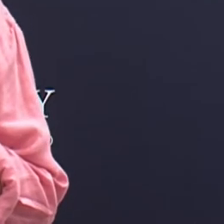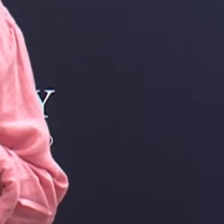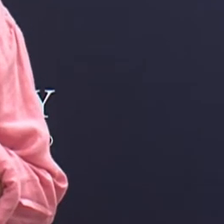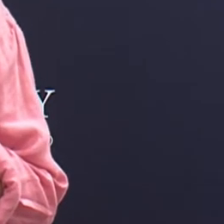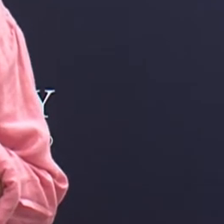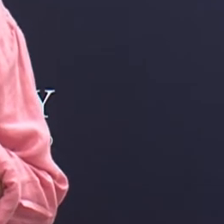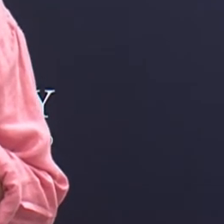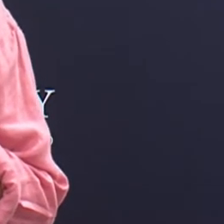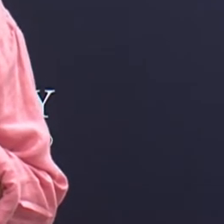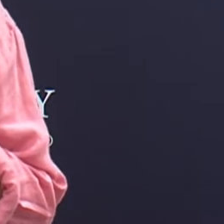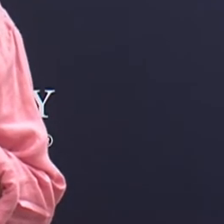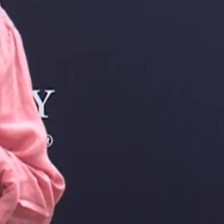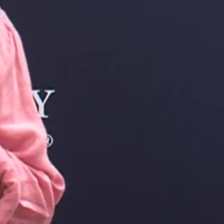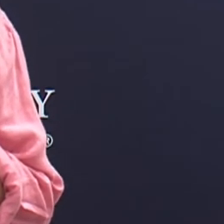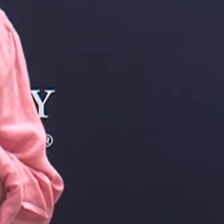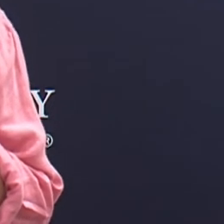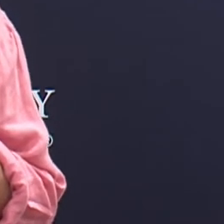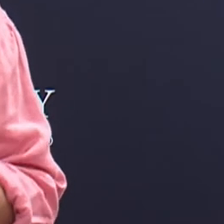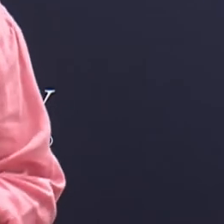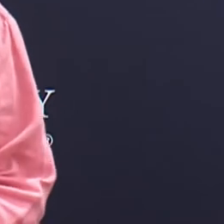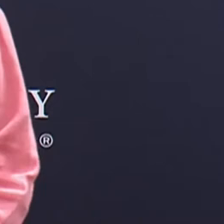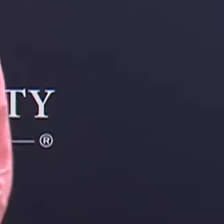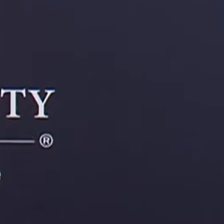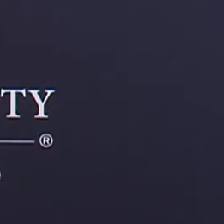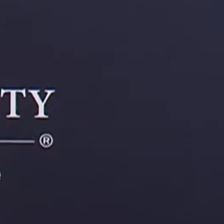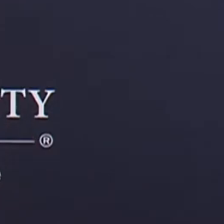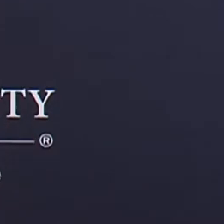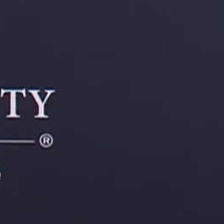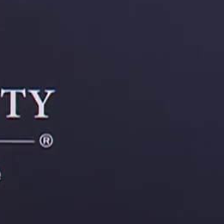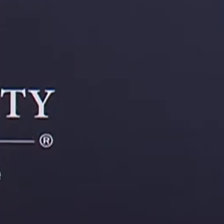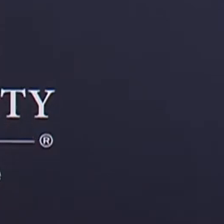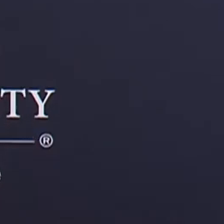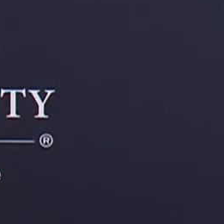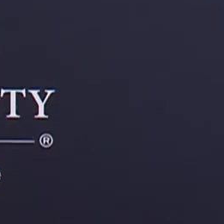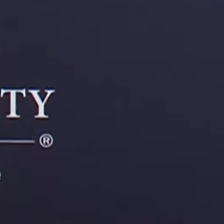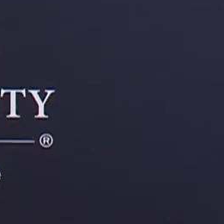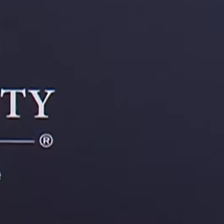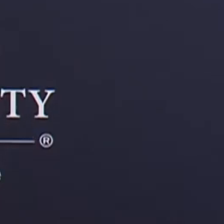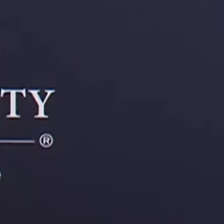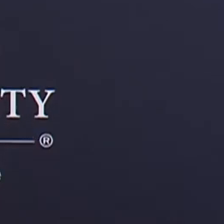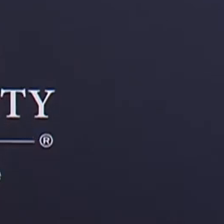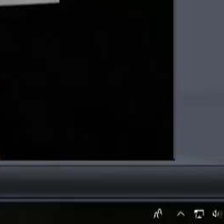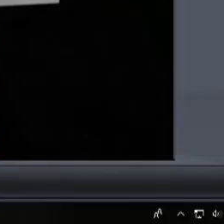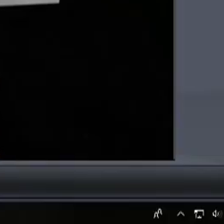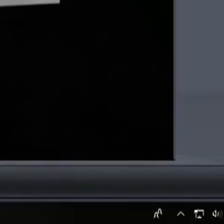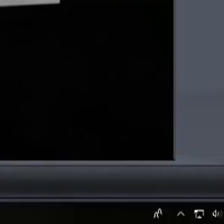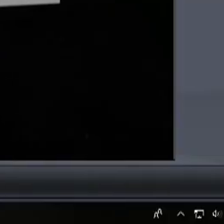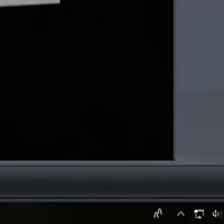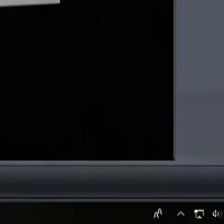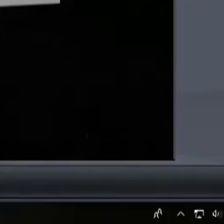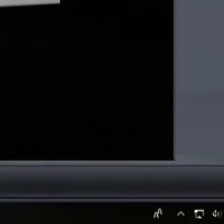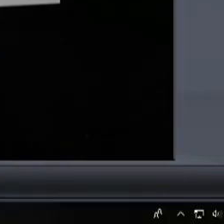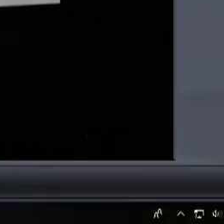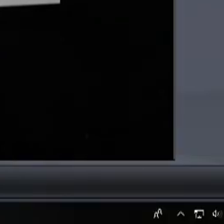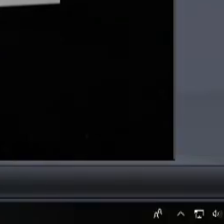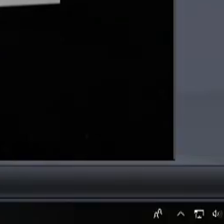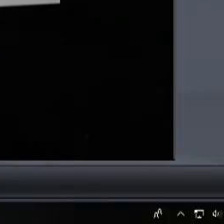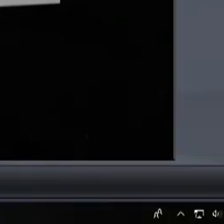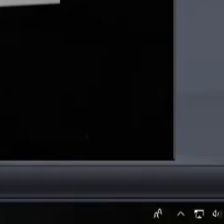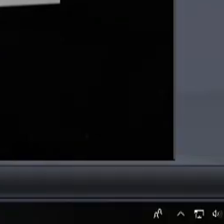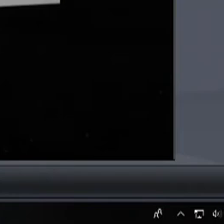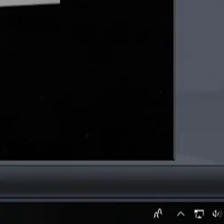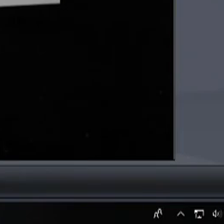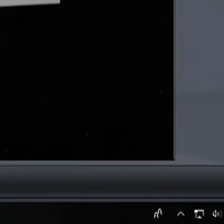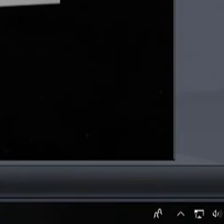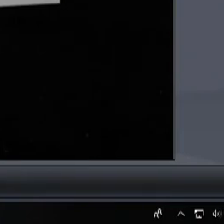A couple of questions and clarifications. I'm going to show you a couple of things. One person said, make sure you don't